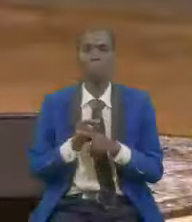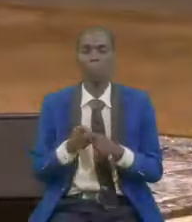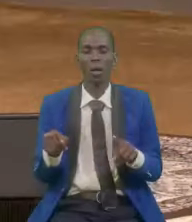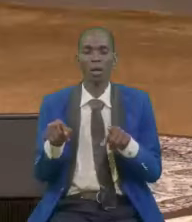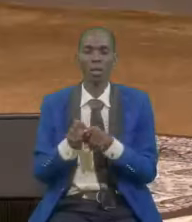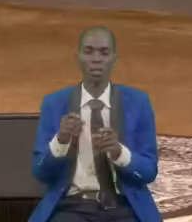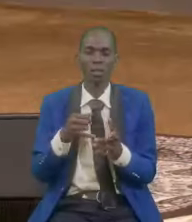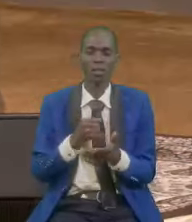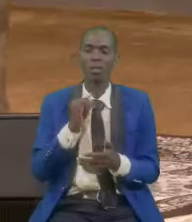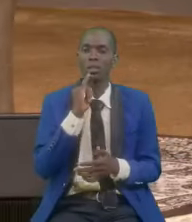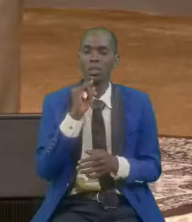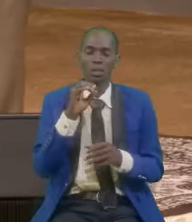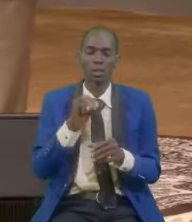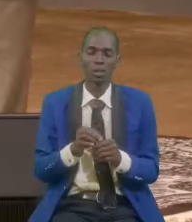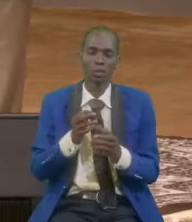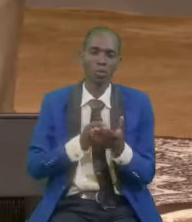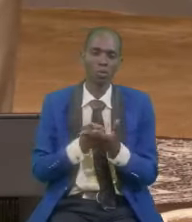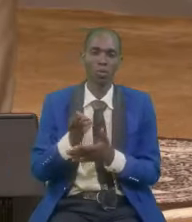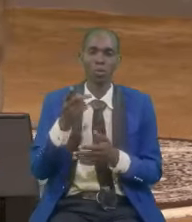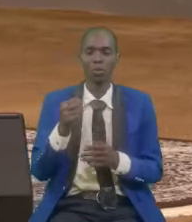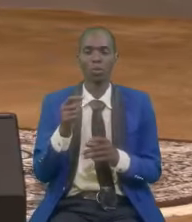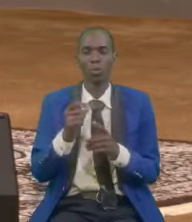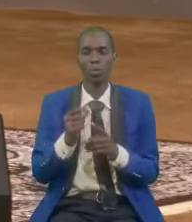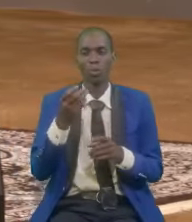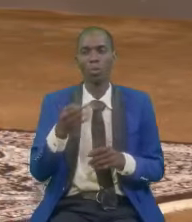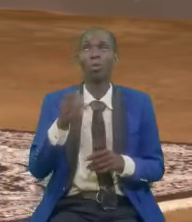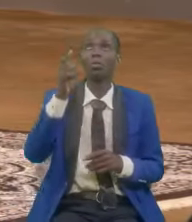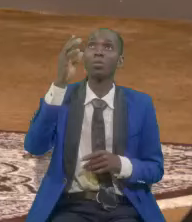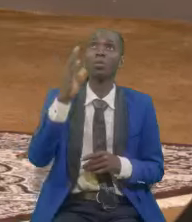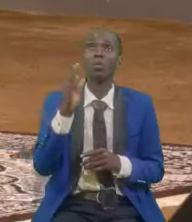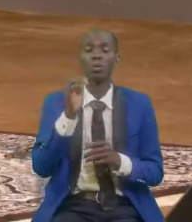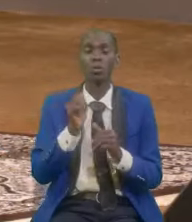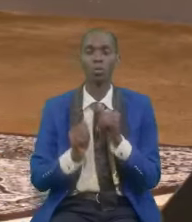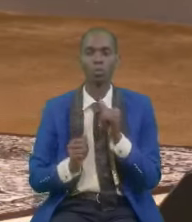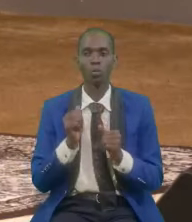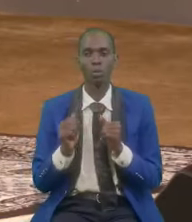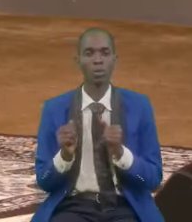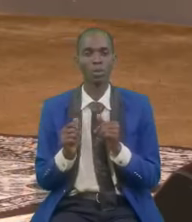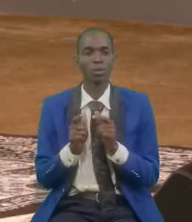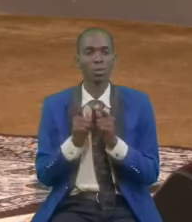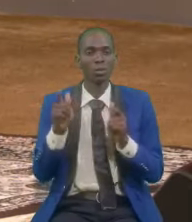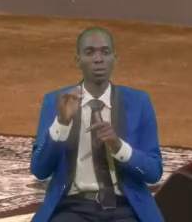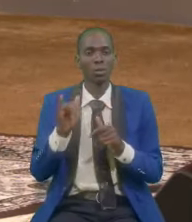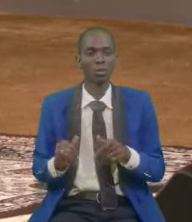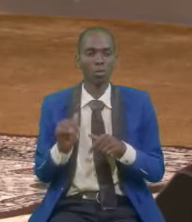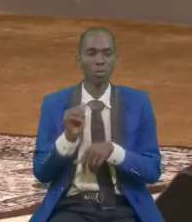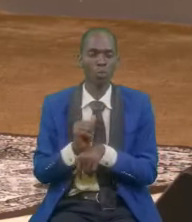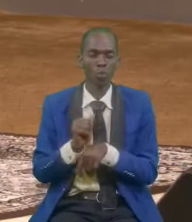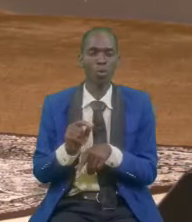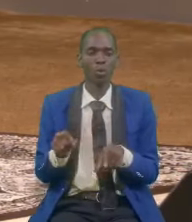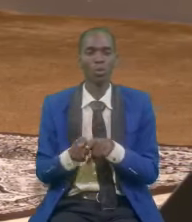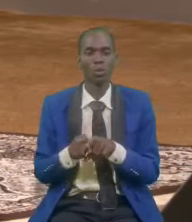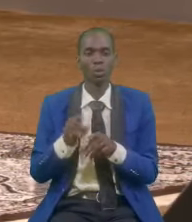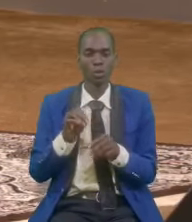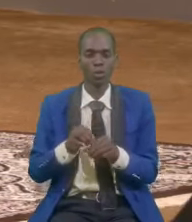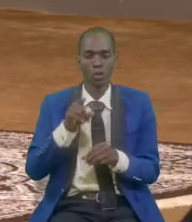is in truth, the word of God, which effectually worketh also